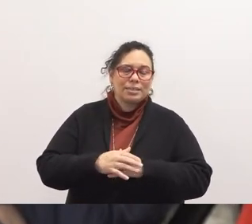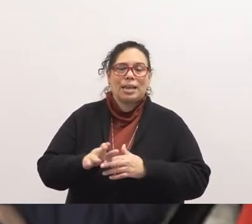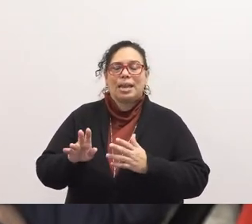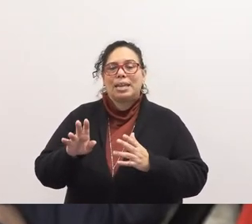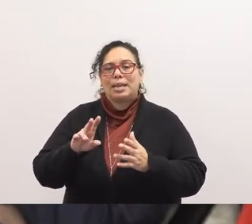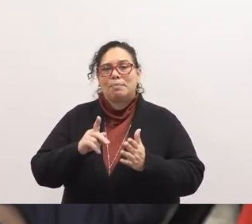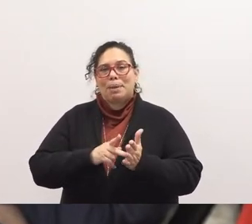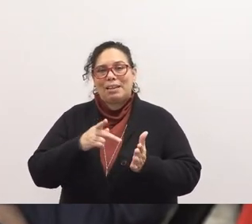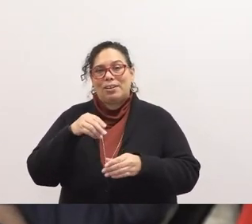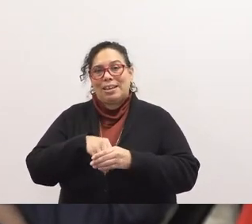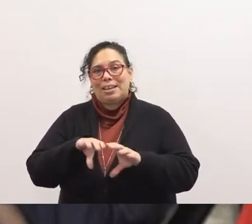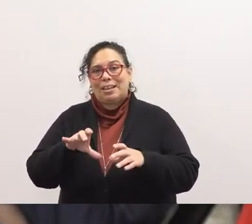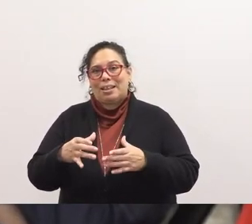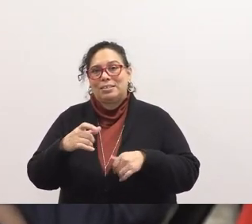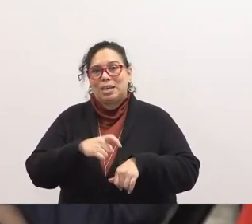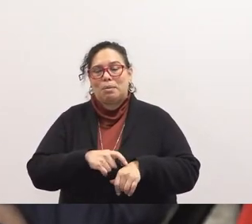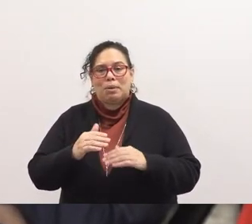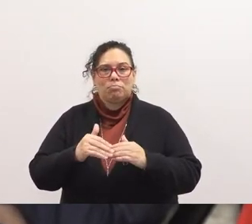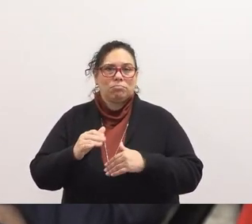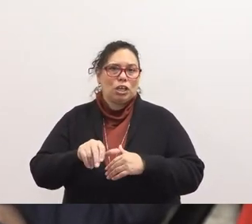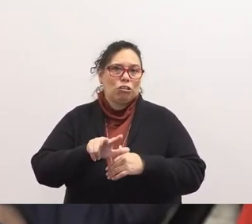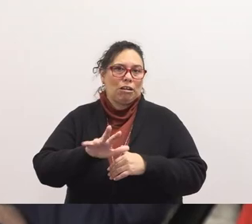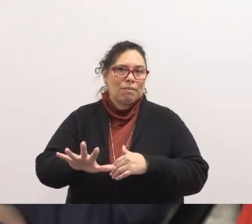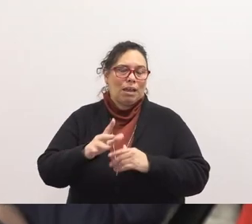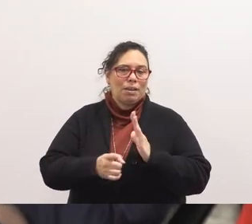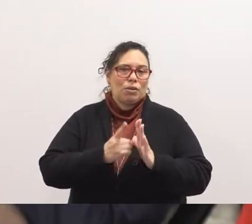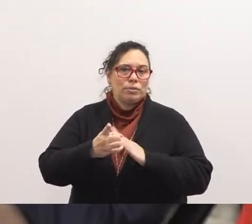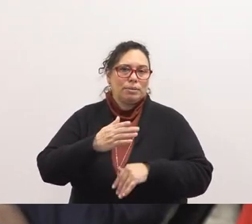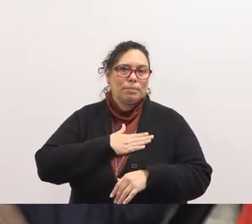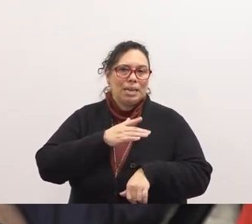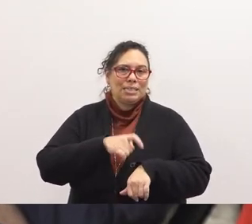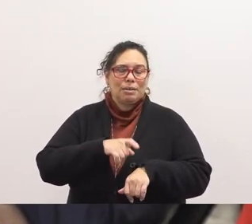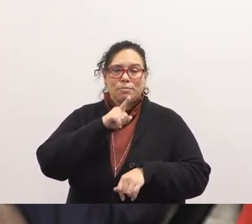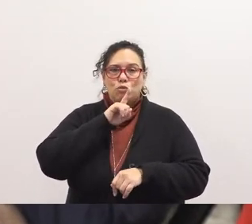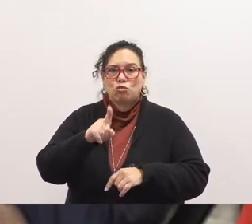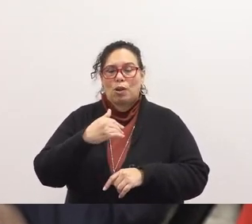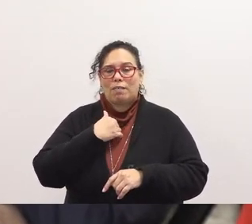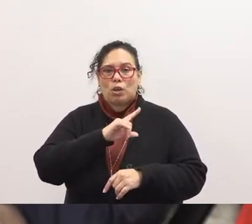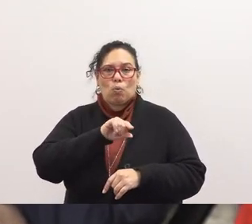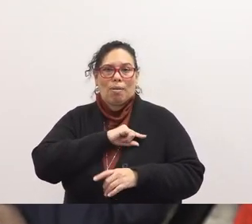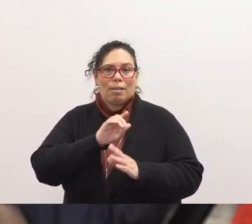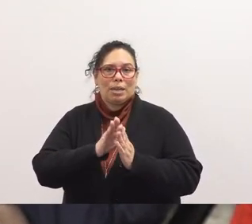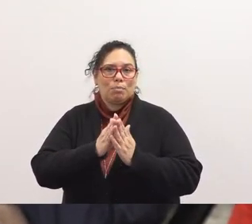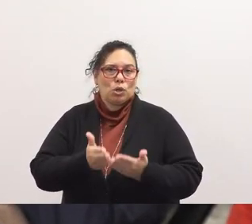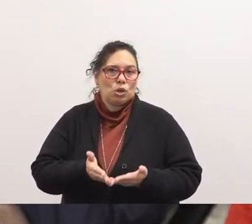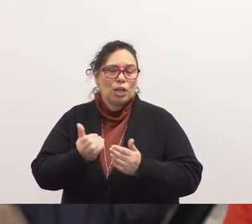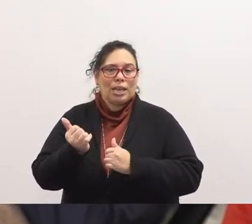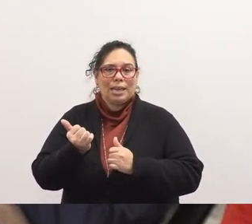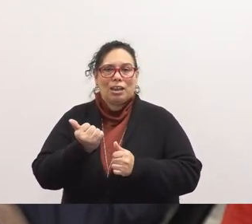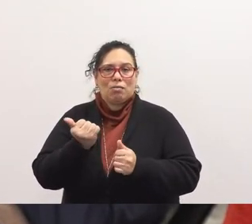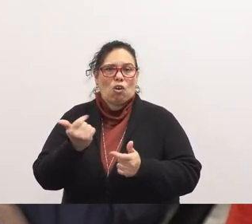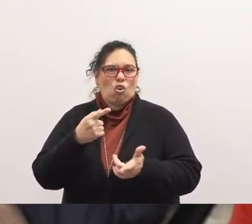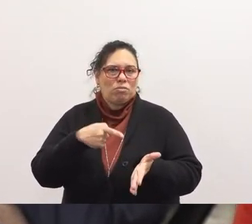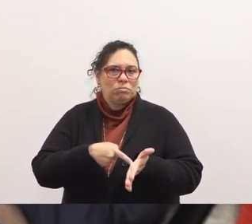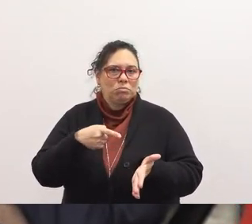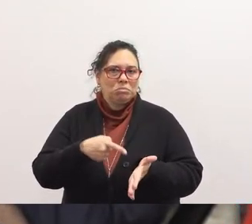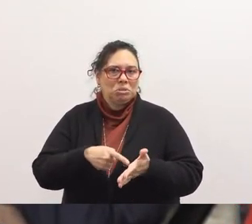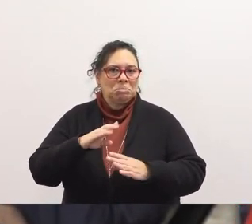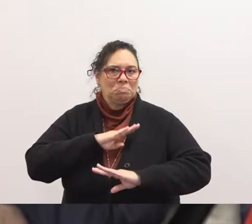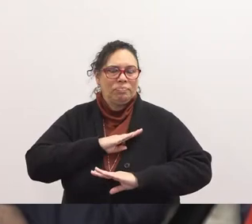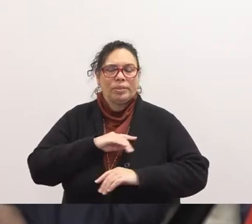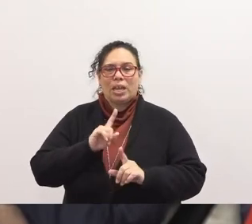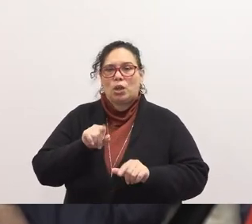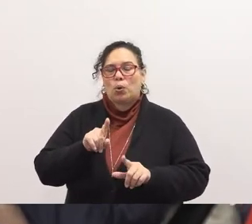in-class time, but I have spent over 35 hours of my own time making sure that we have a quality book and all deadlines are met. I have attended